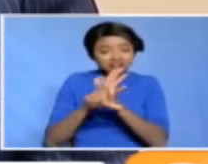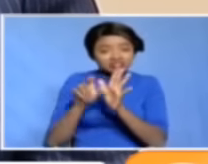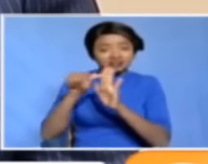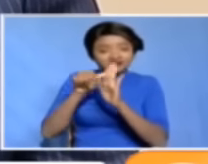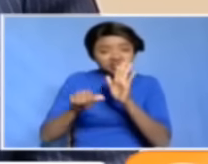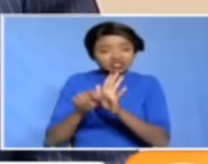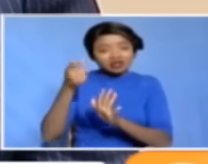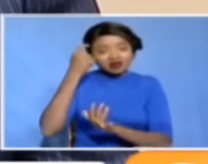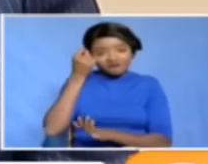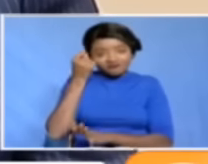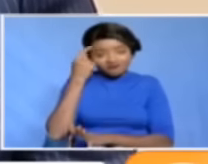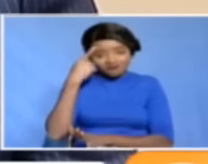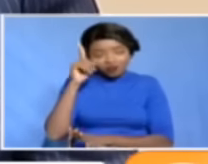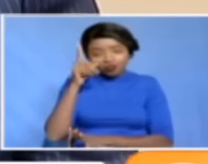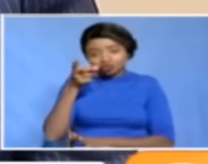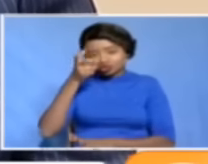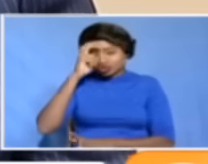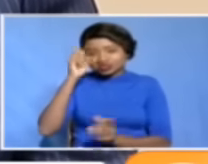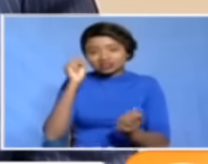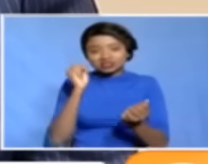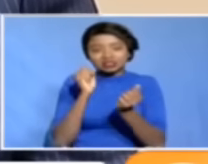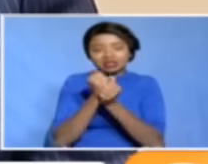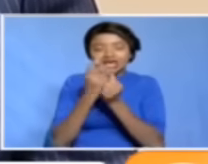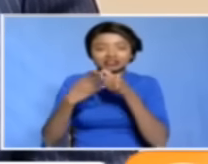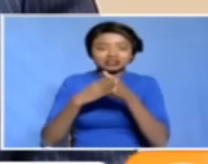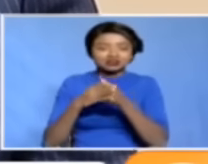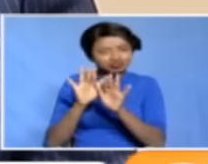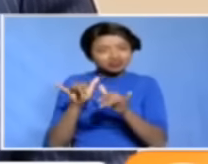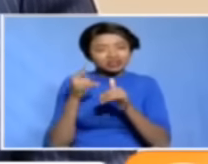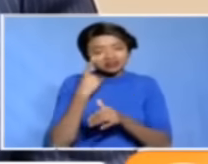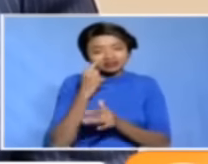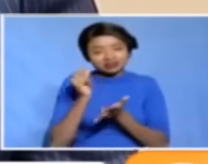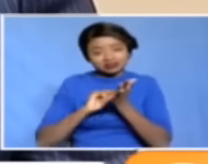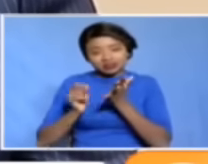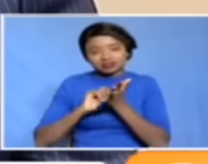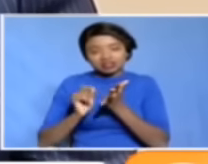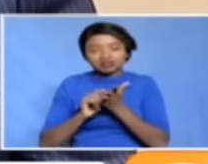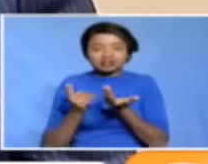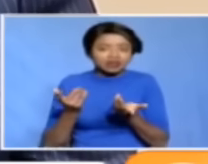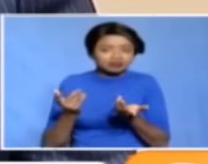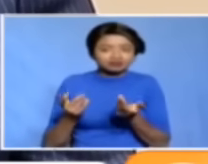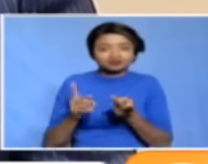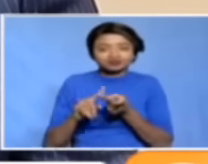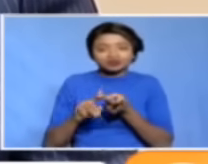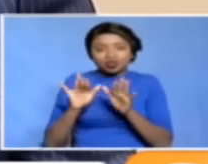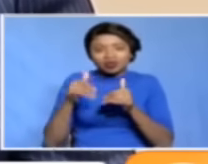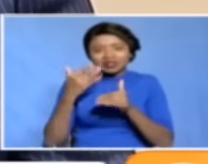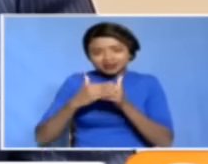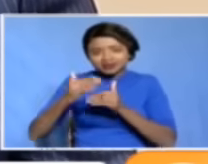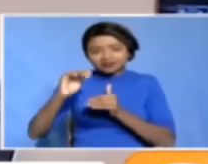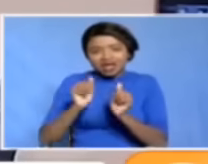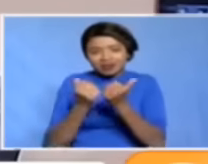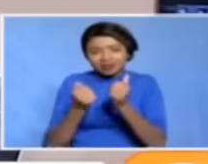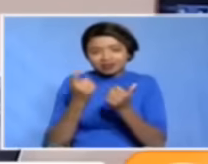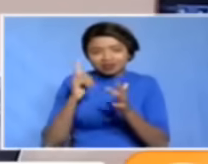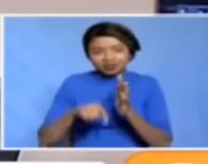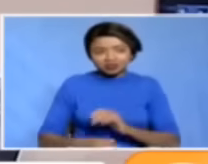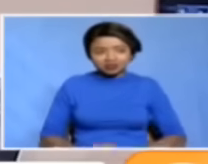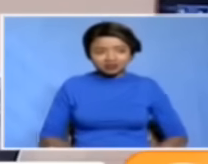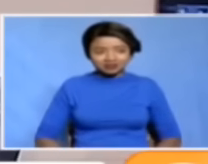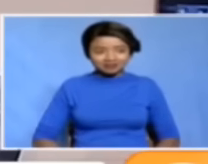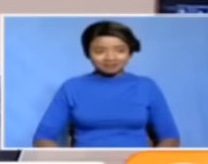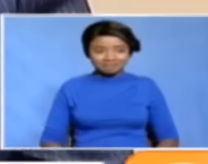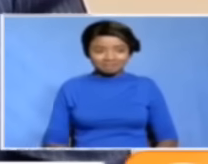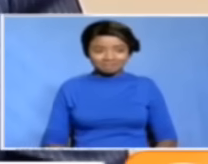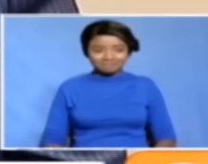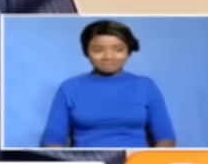So you wait, wait for the secretary. Wait for what happened. Was this idea floated there? No, you know, that's